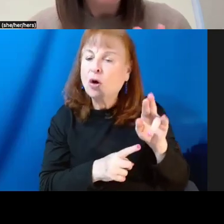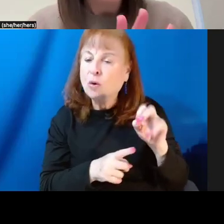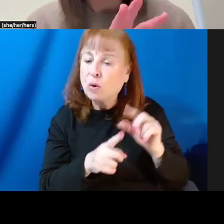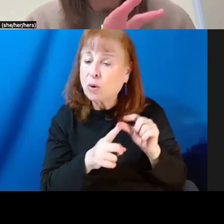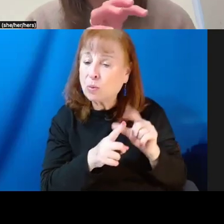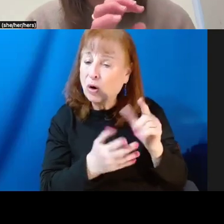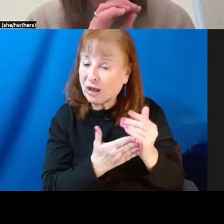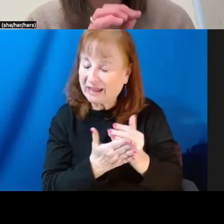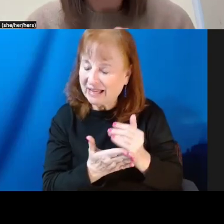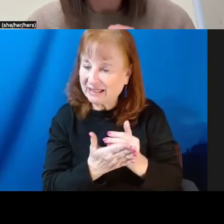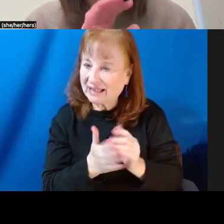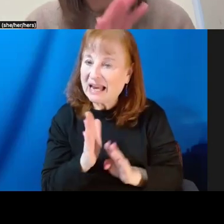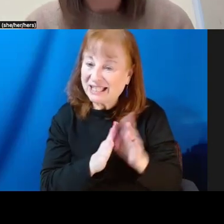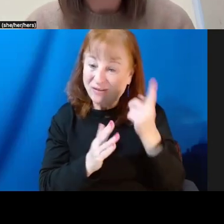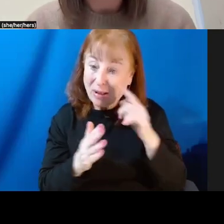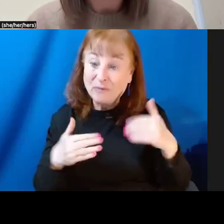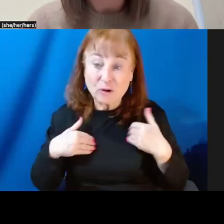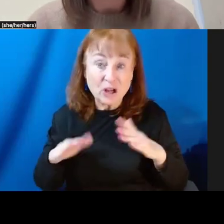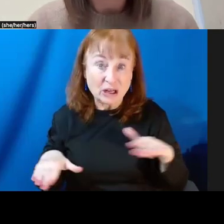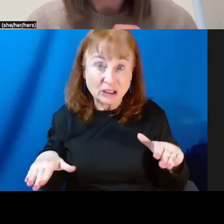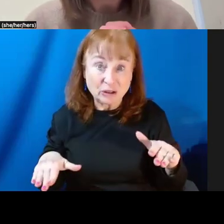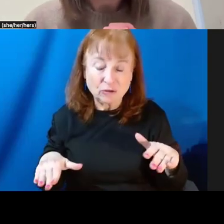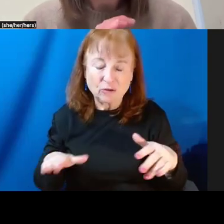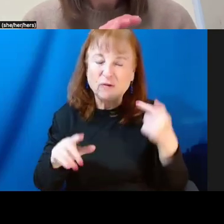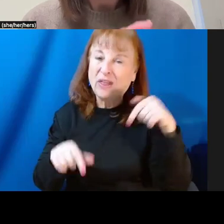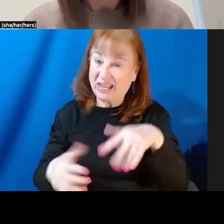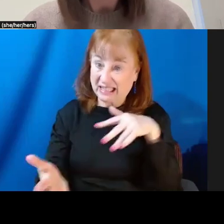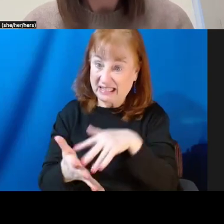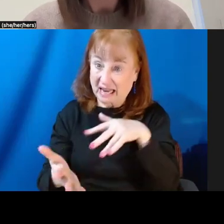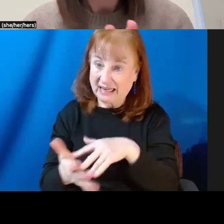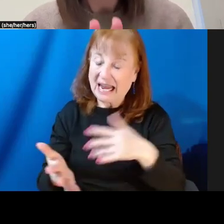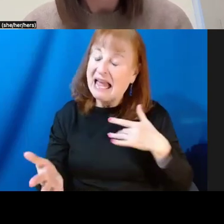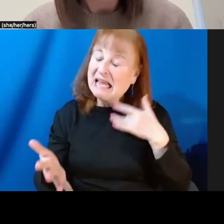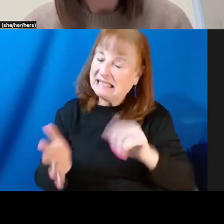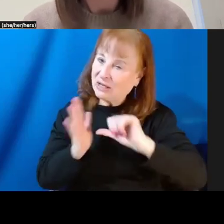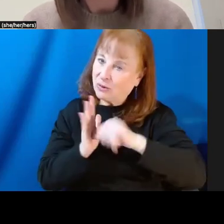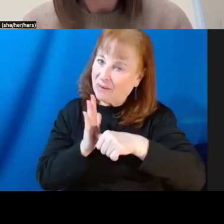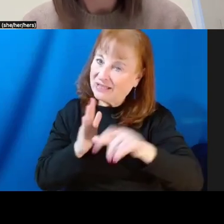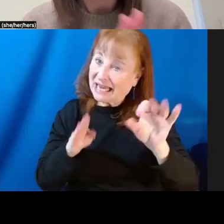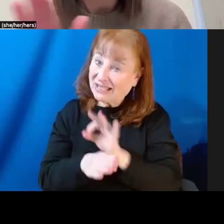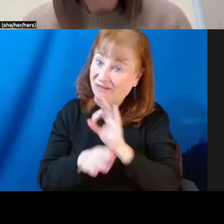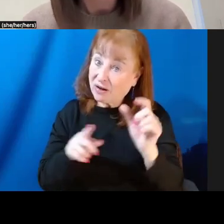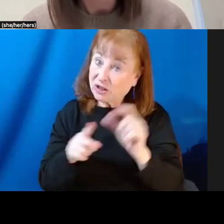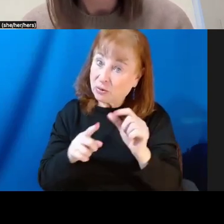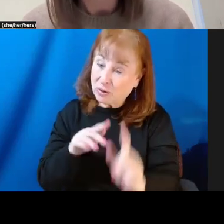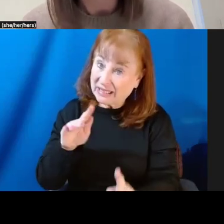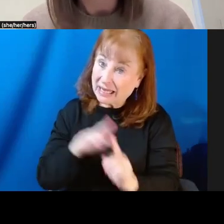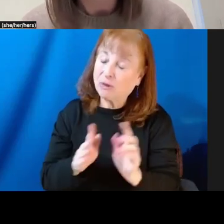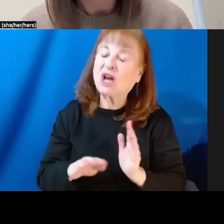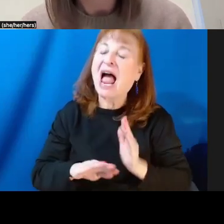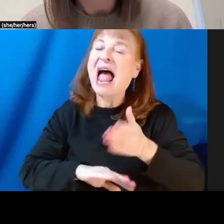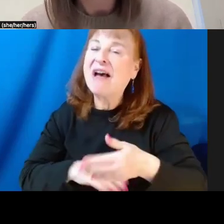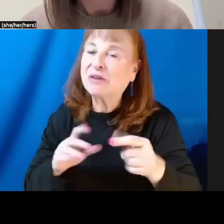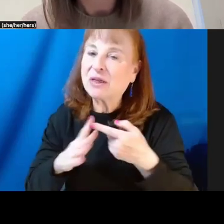least the ones that were developed for young children reviewed in this study, tend to emphasize function words that emerge after the beginning